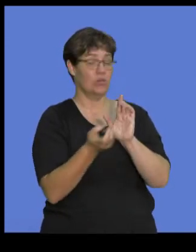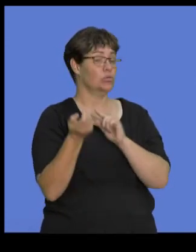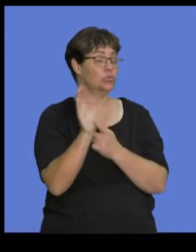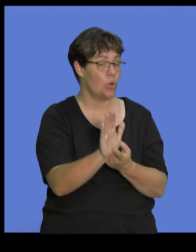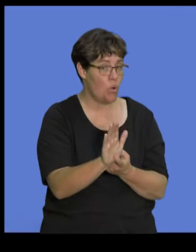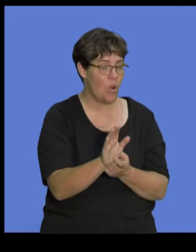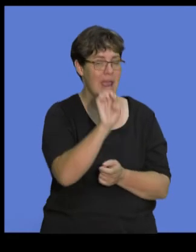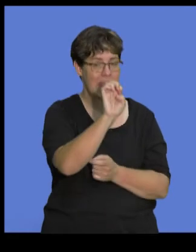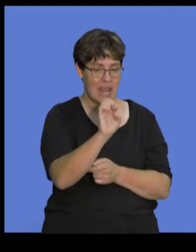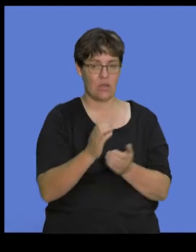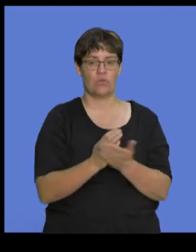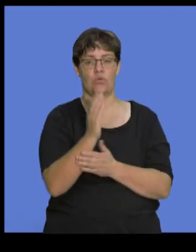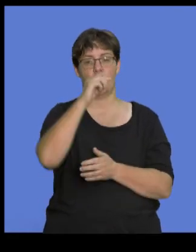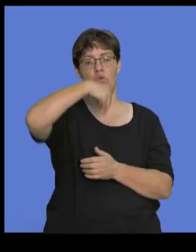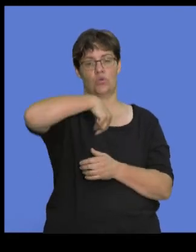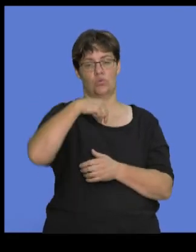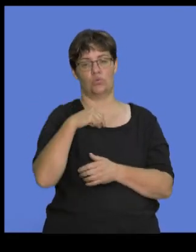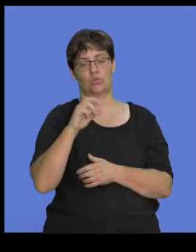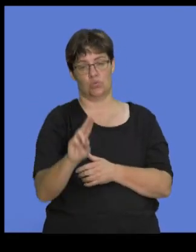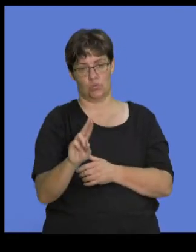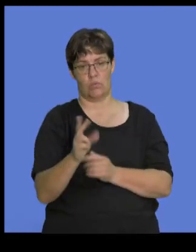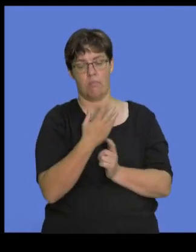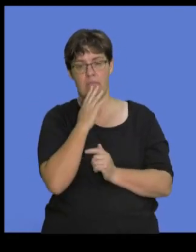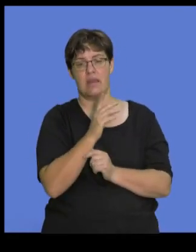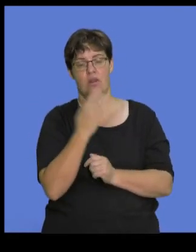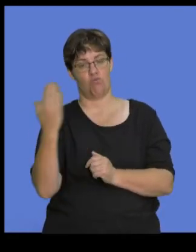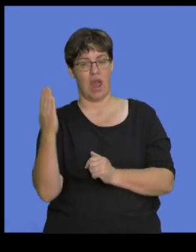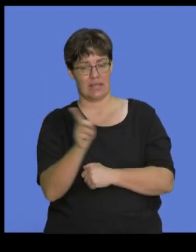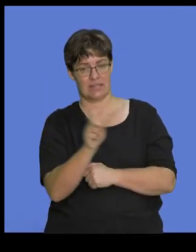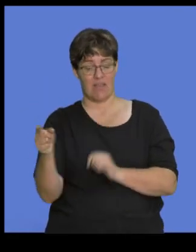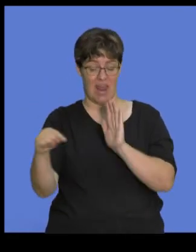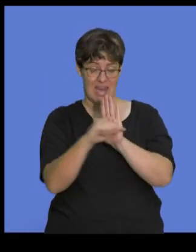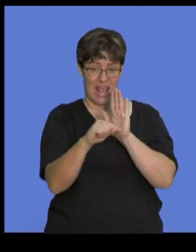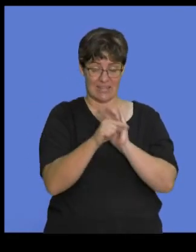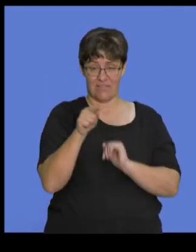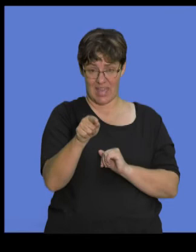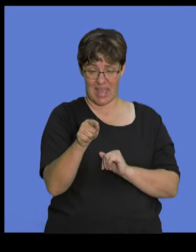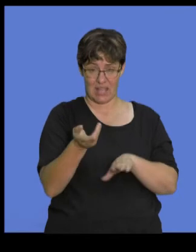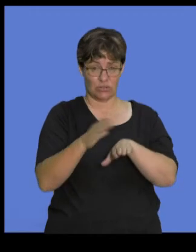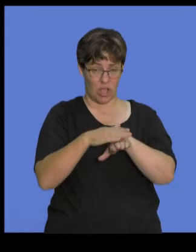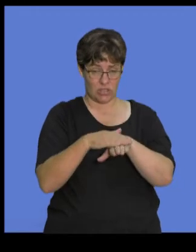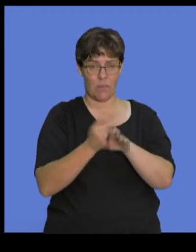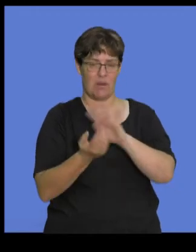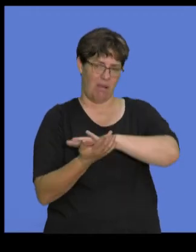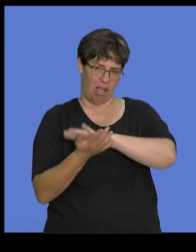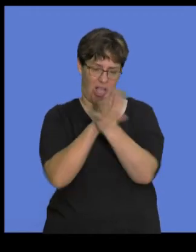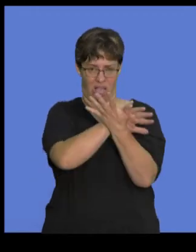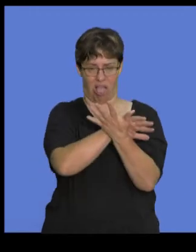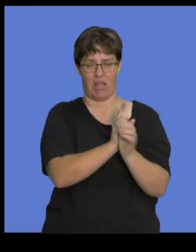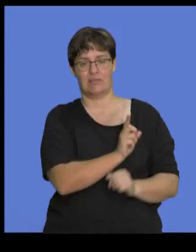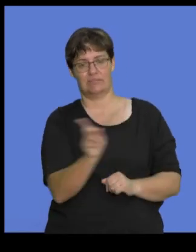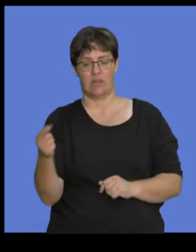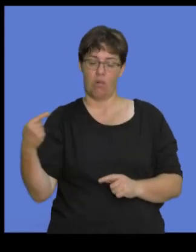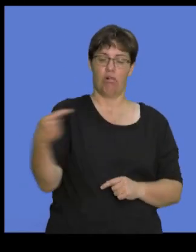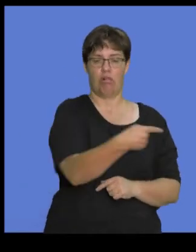determine E due to Q2, which is saying to the right. So if we put a negative there for the magnitude of the charge, it's going to mess up our